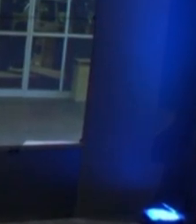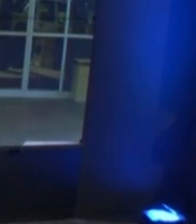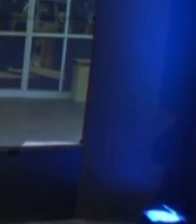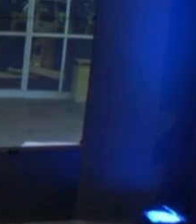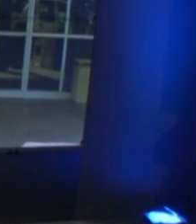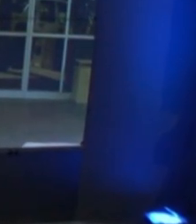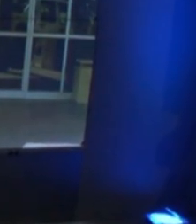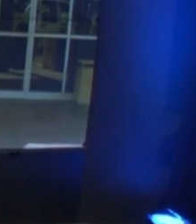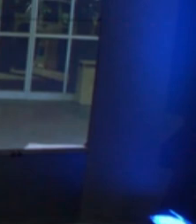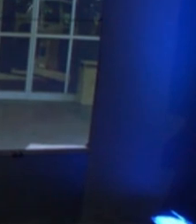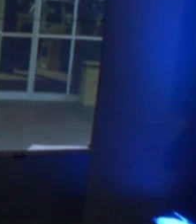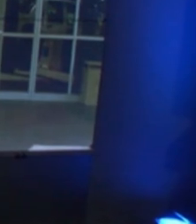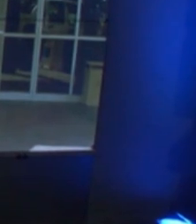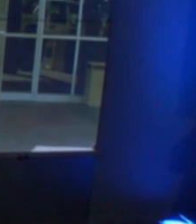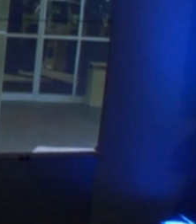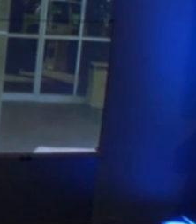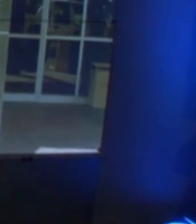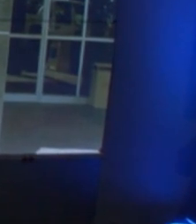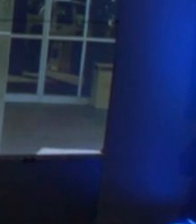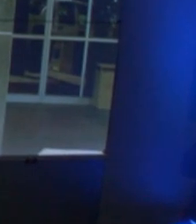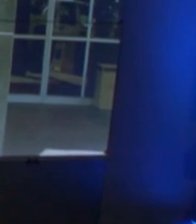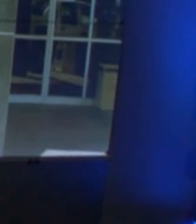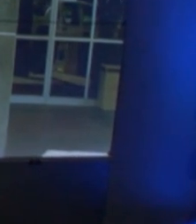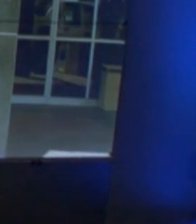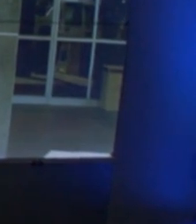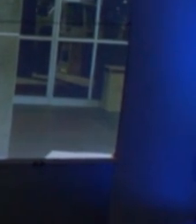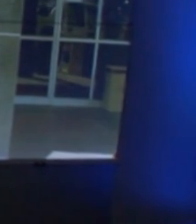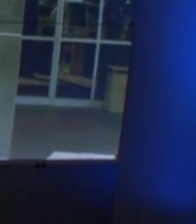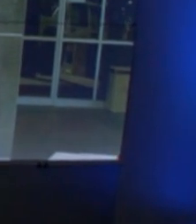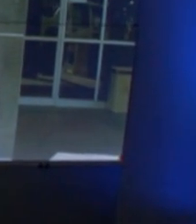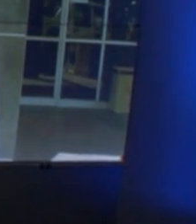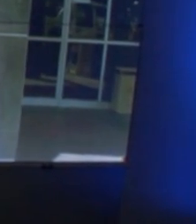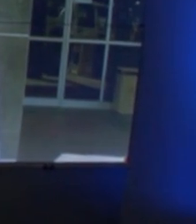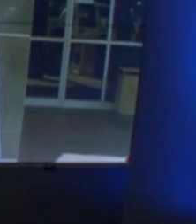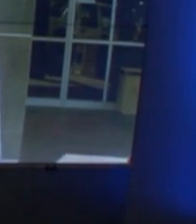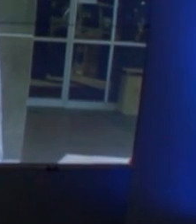solution presented in this regard, just in terms of the way forward for them?